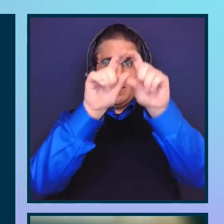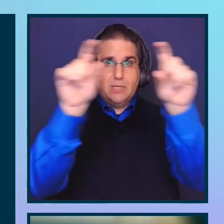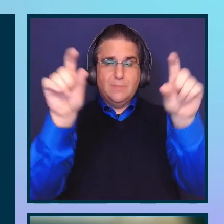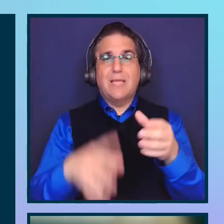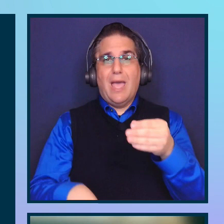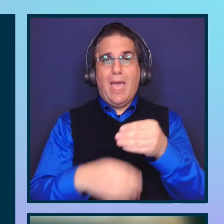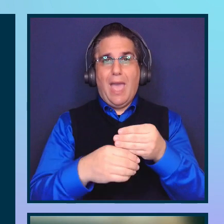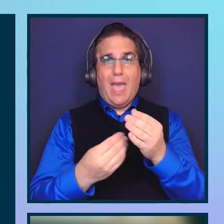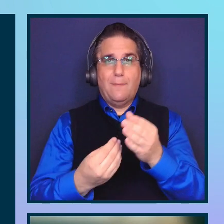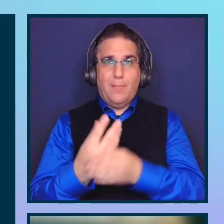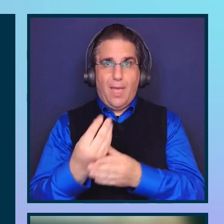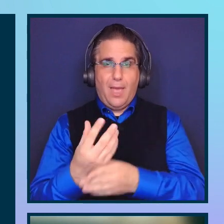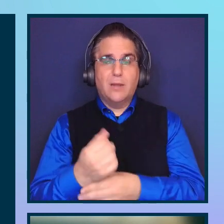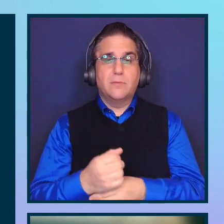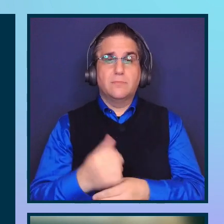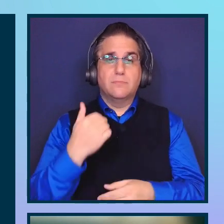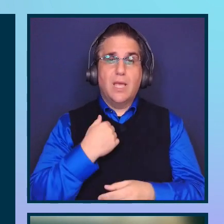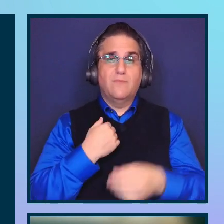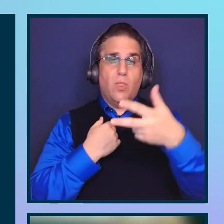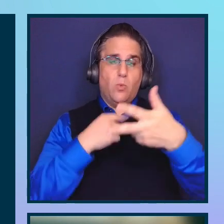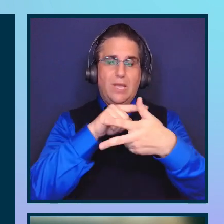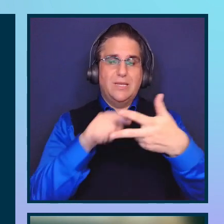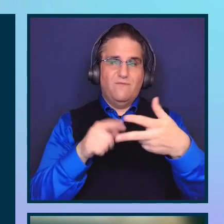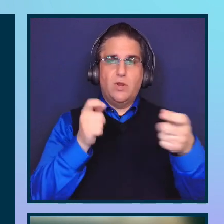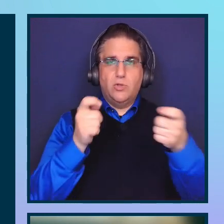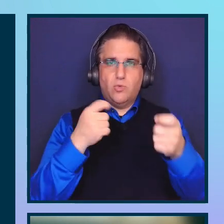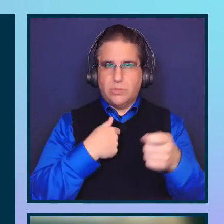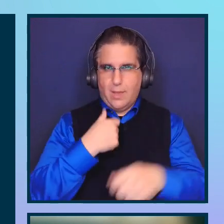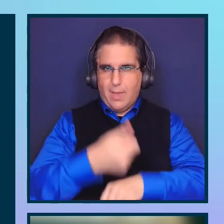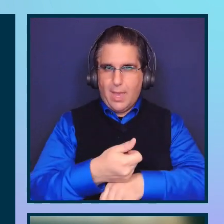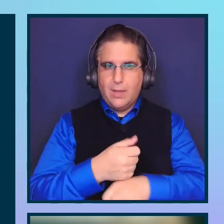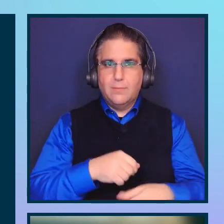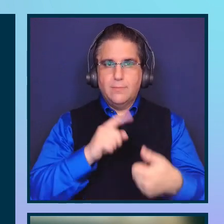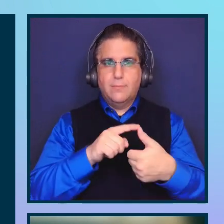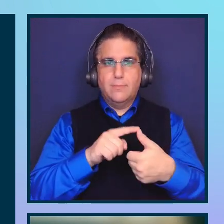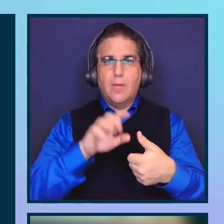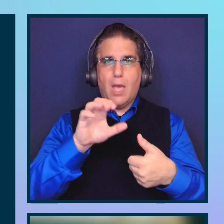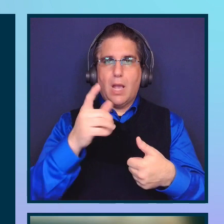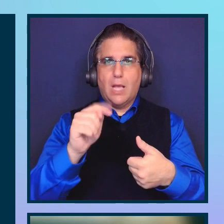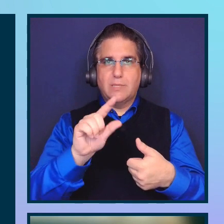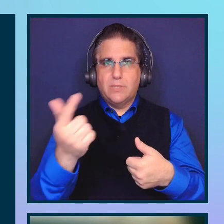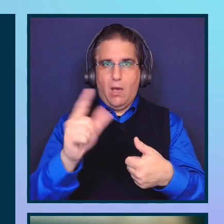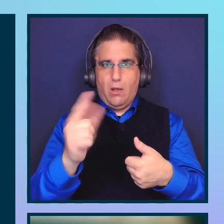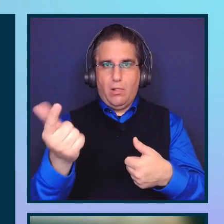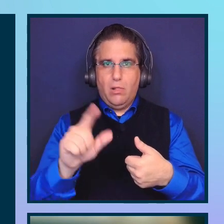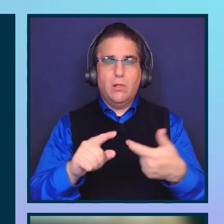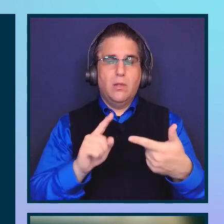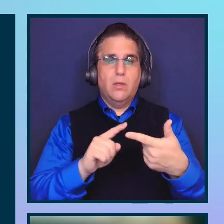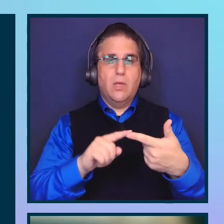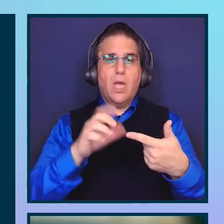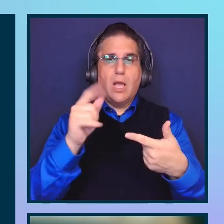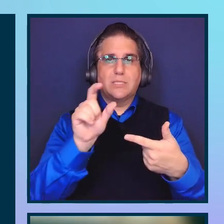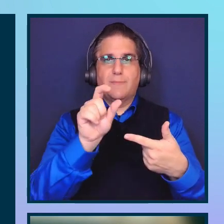has 3 different custom controls on here that I made. We've got a custom toggle. We've got a custom